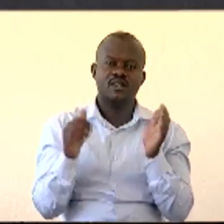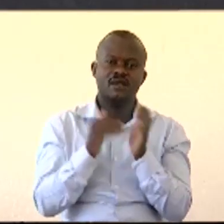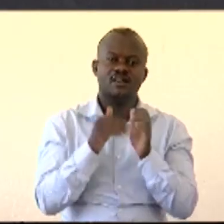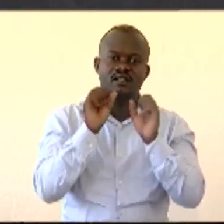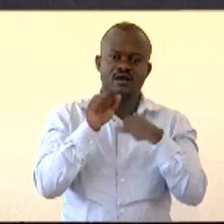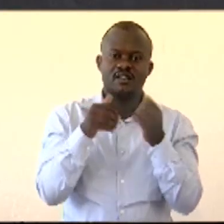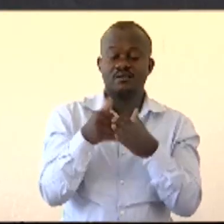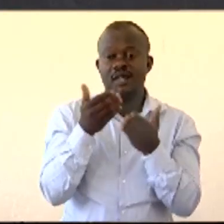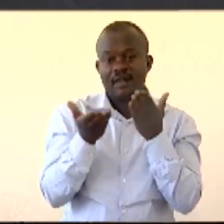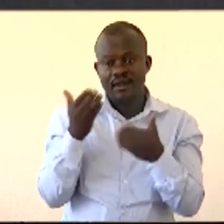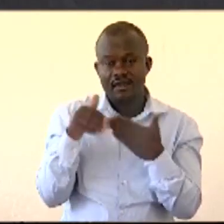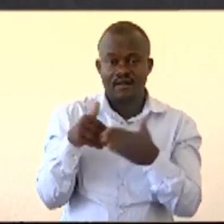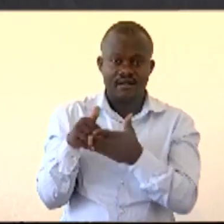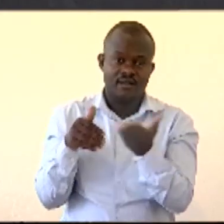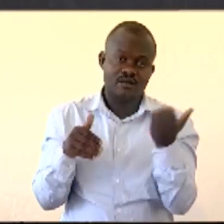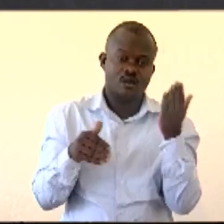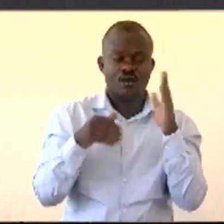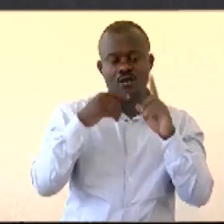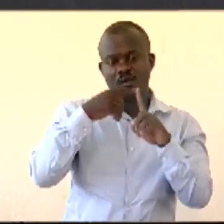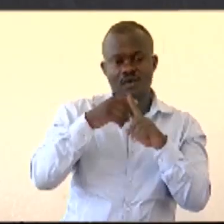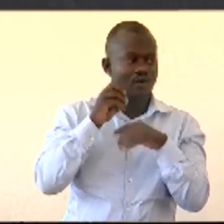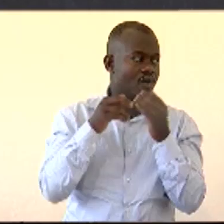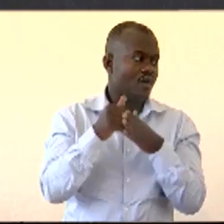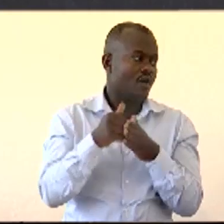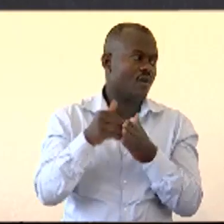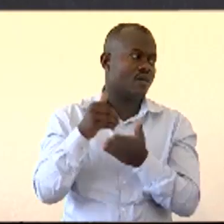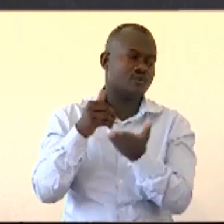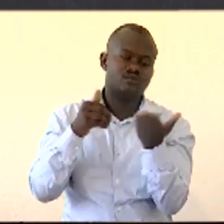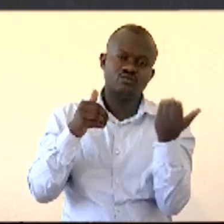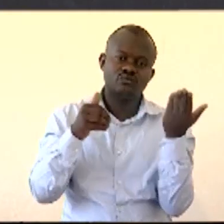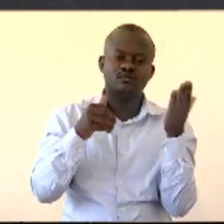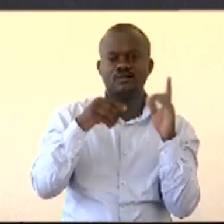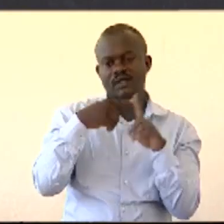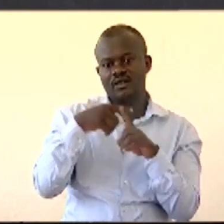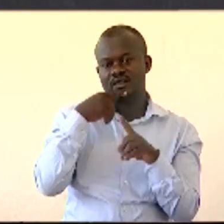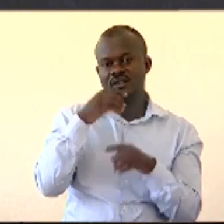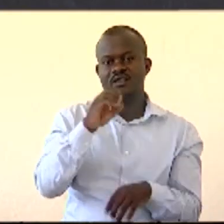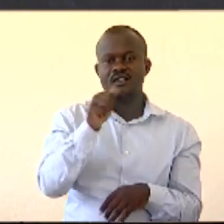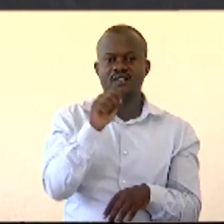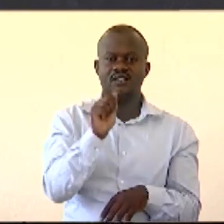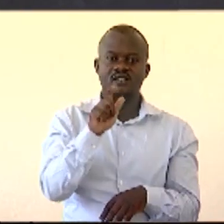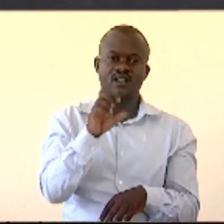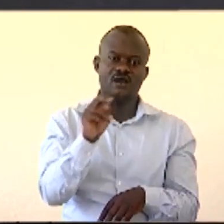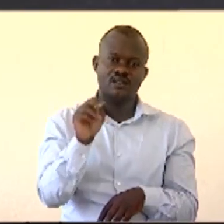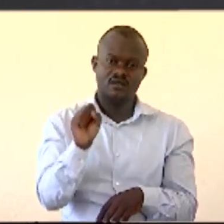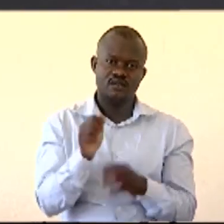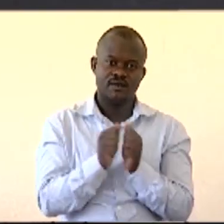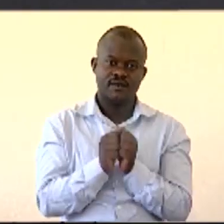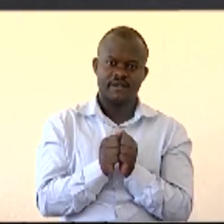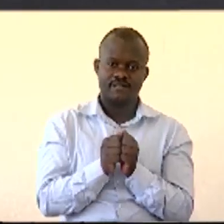be either positive or negative. That is cation. Those are the